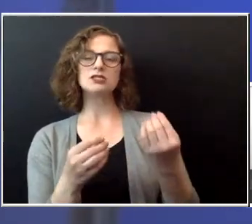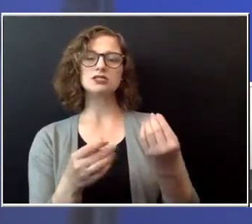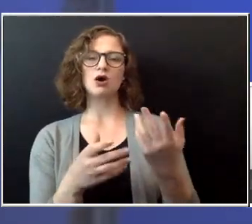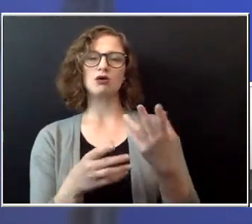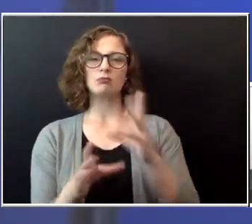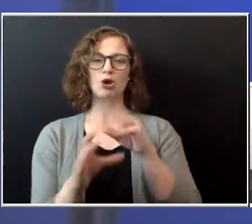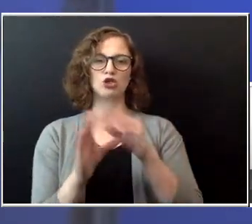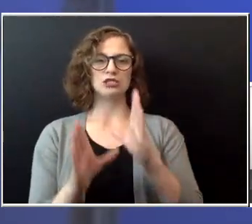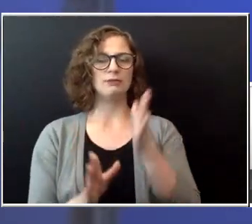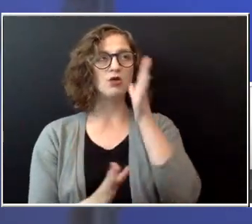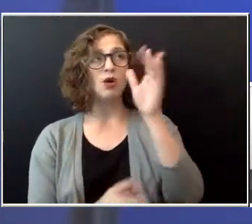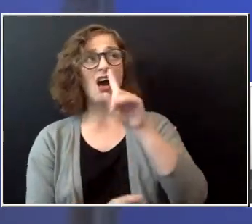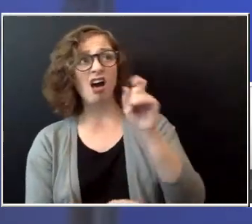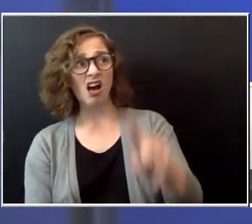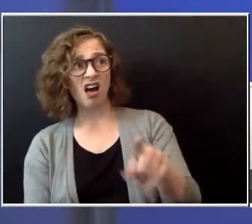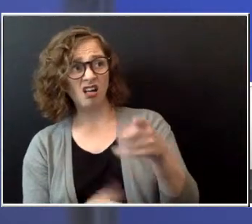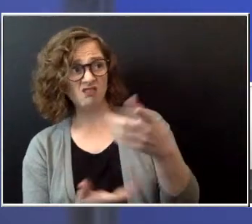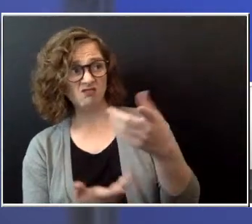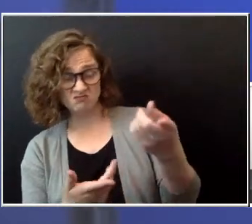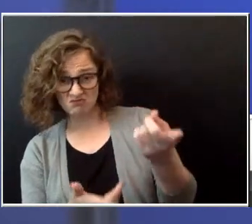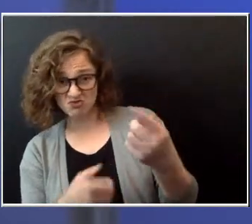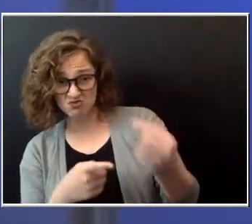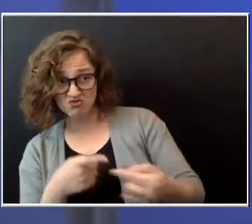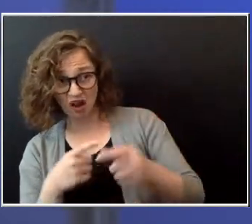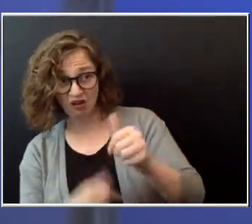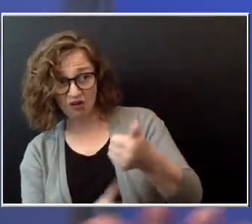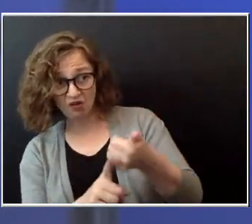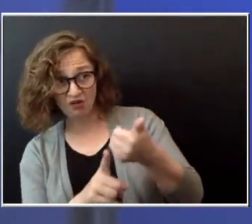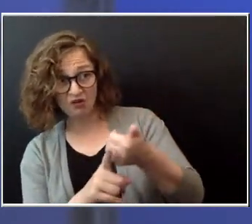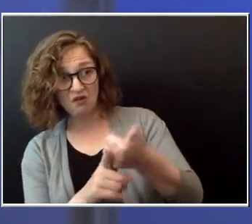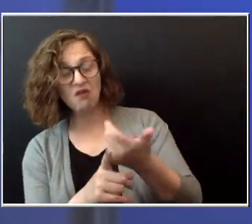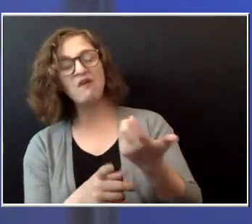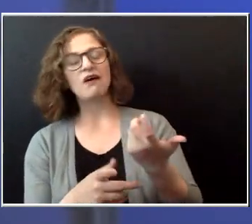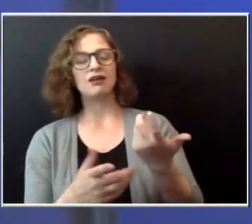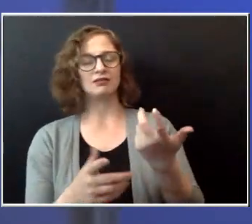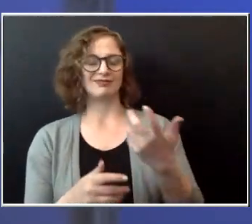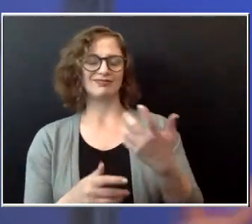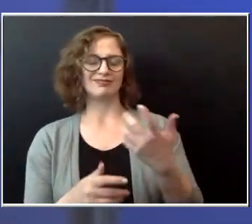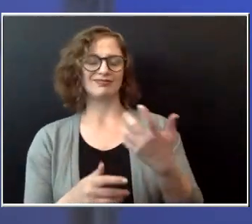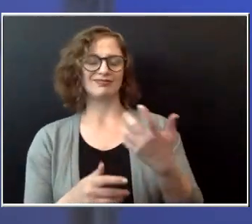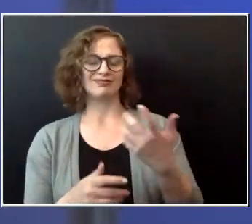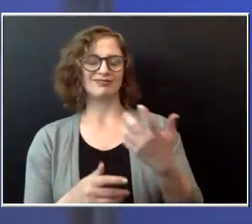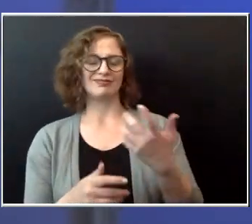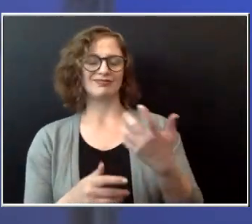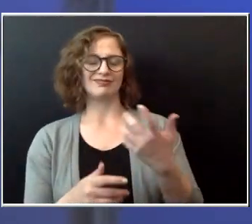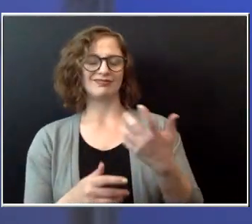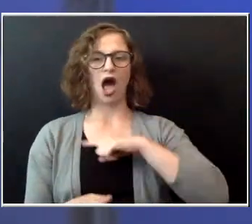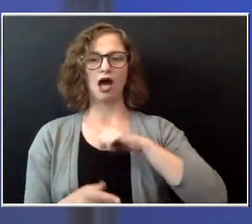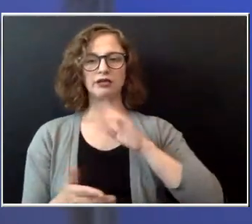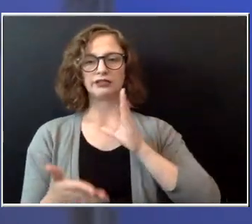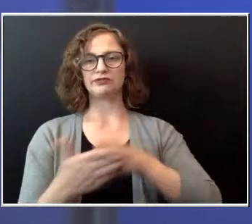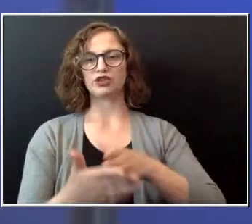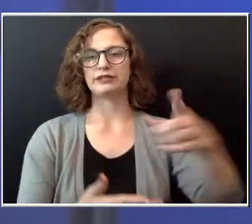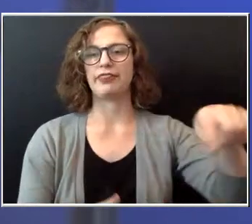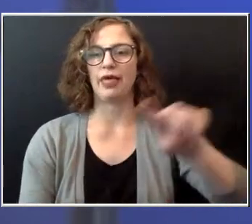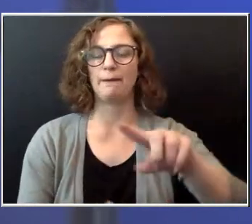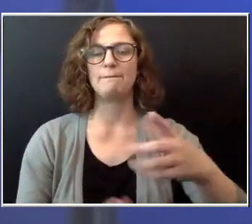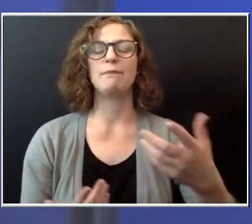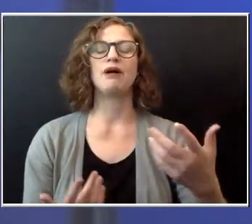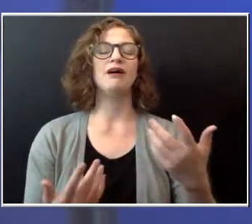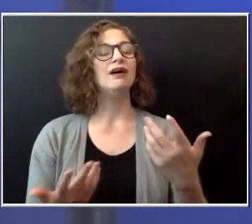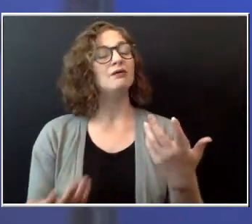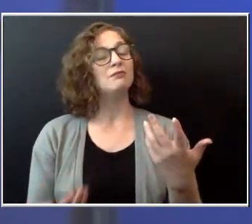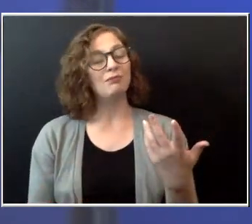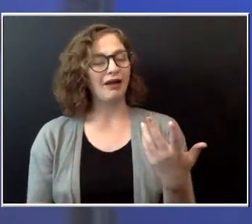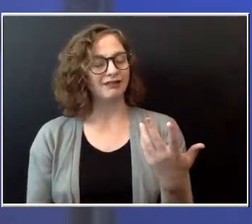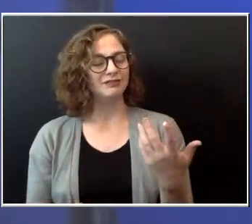always encourage them to be very honest. If they haven't battled it personally, then they can talk about, hey, I've got things too. Like, none of us are